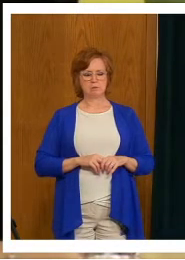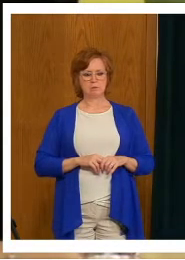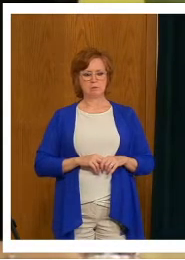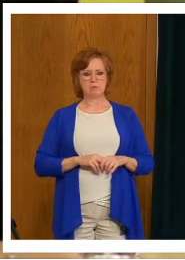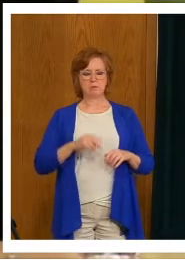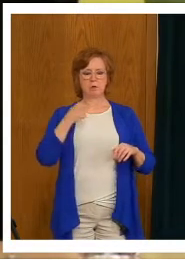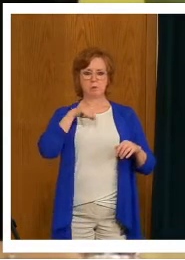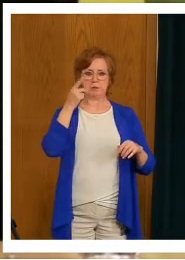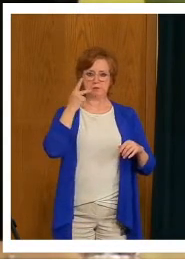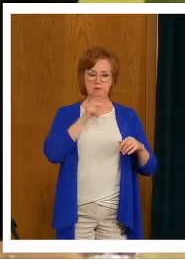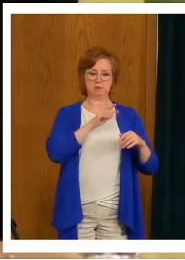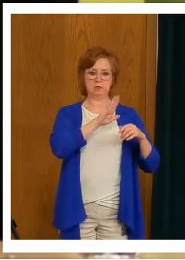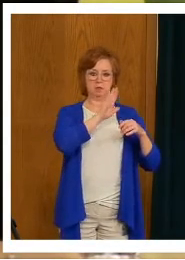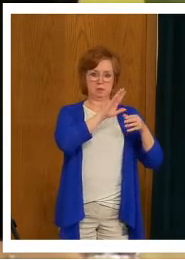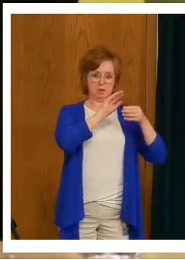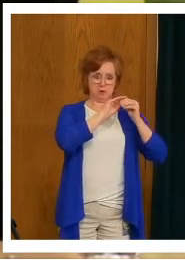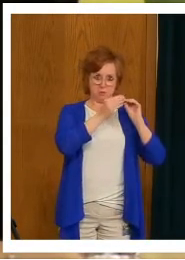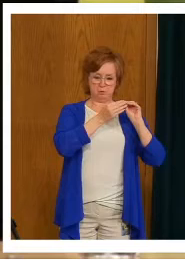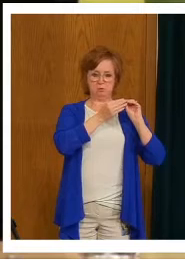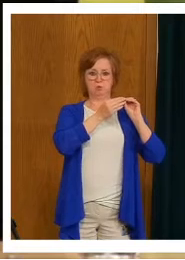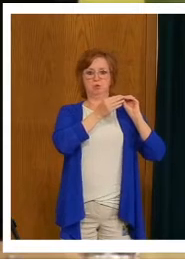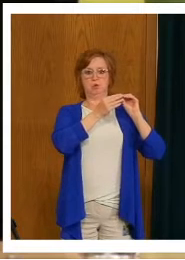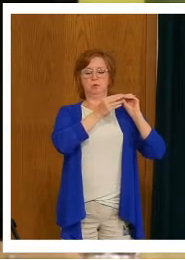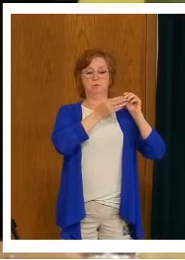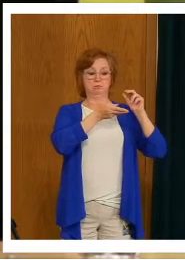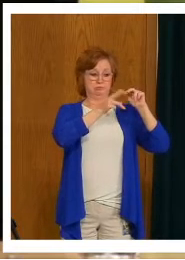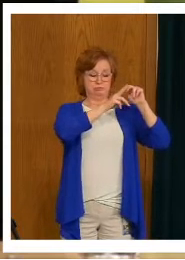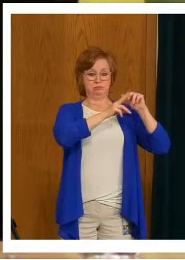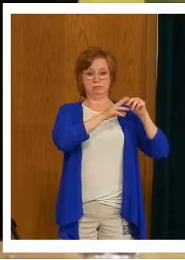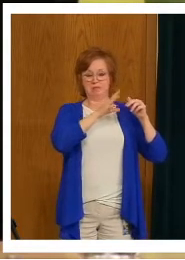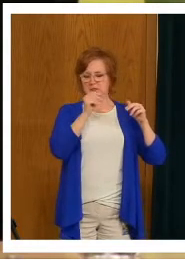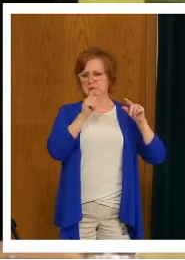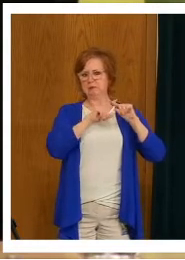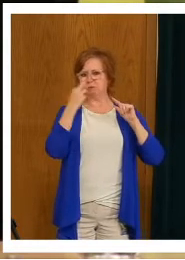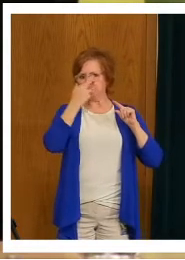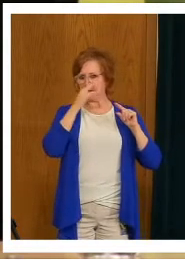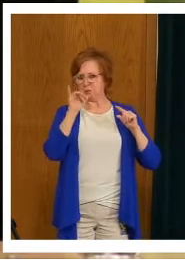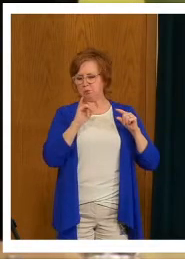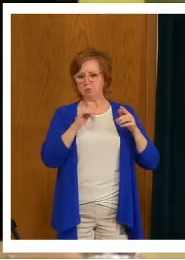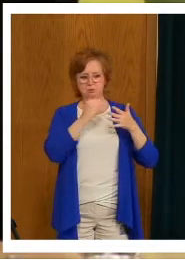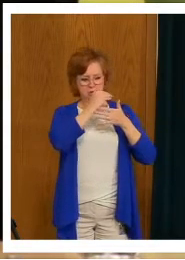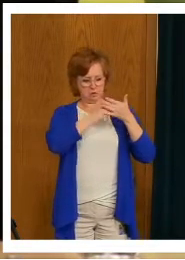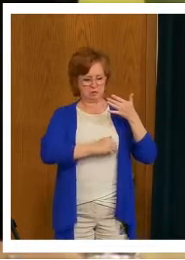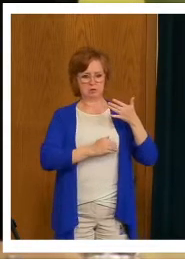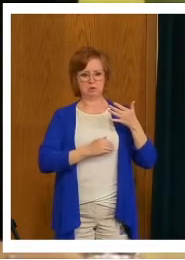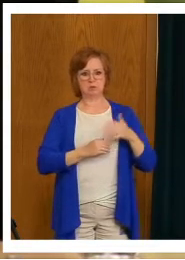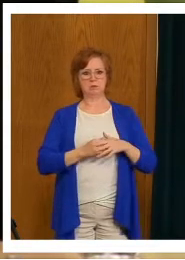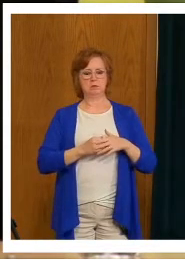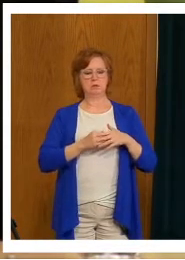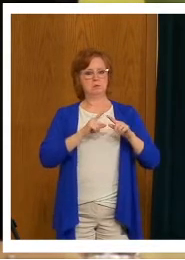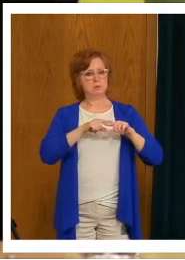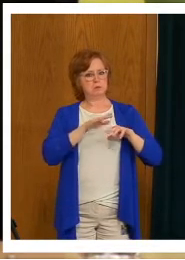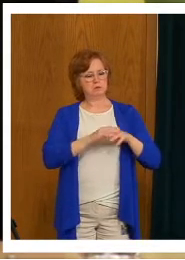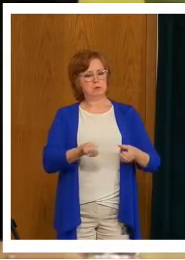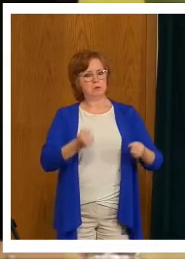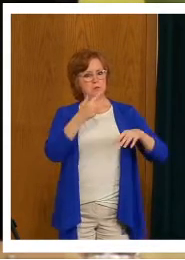most certainly look at. There's a number of other metrics, all of them driven ultimately by our access to vaccines and the uptake of vaccines here in the